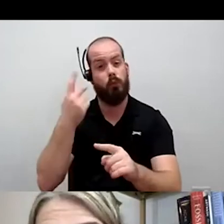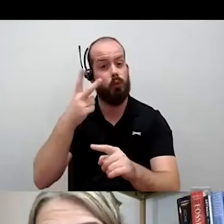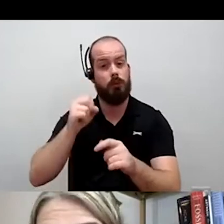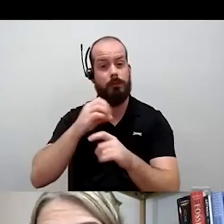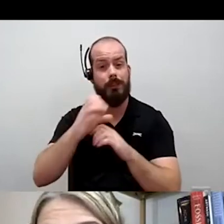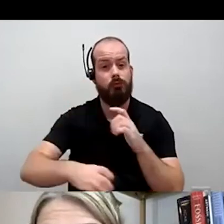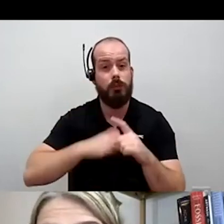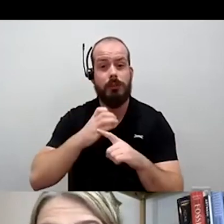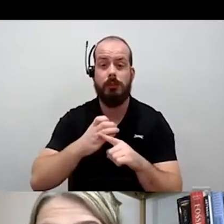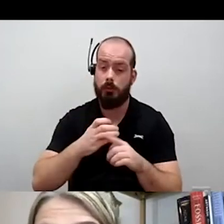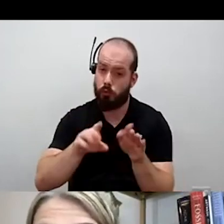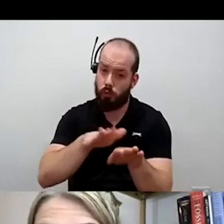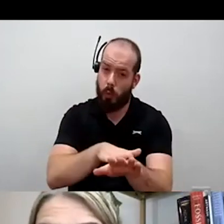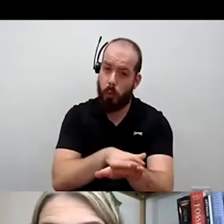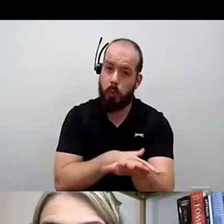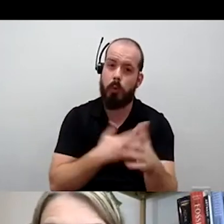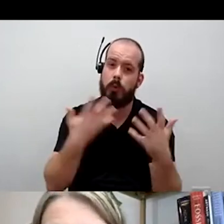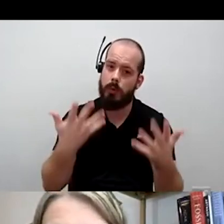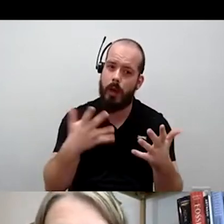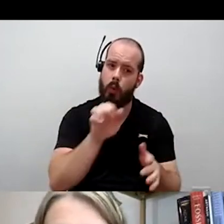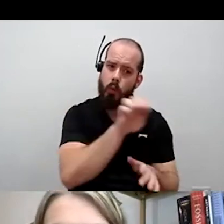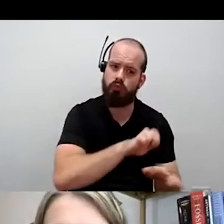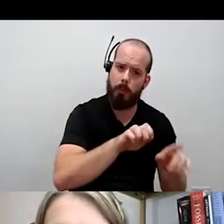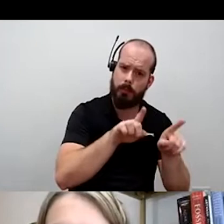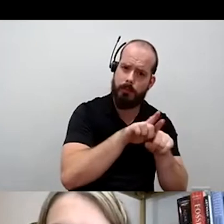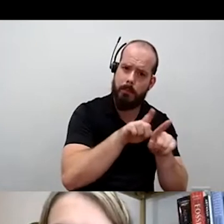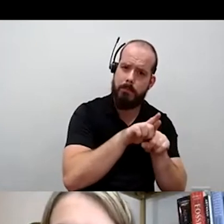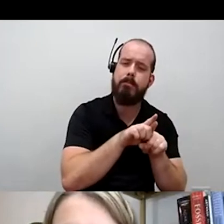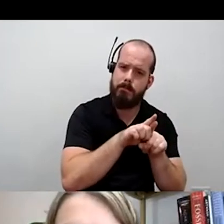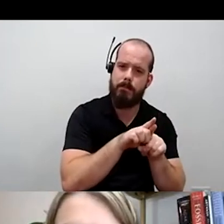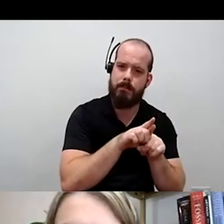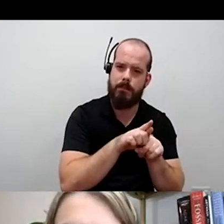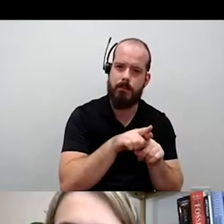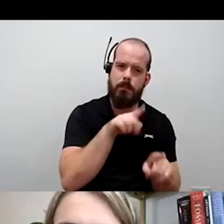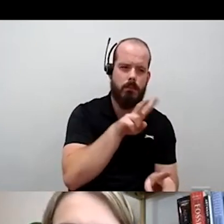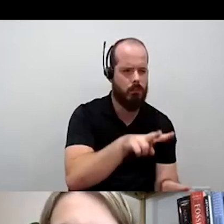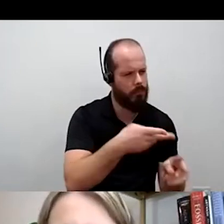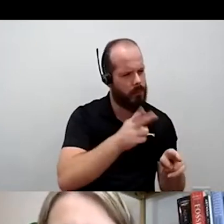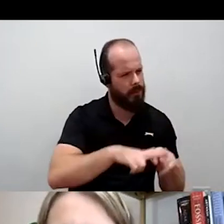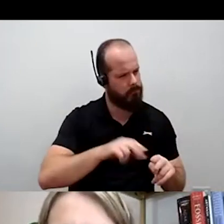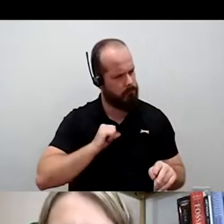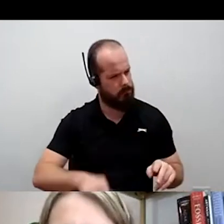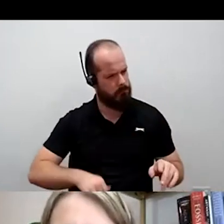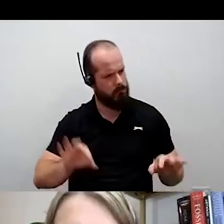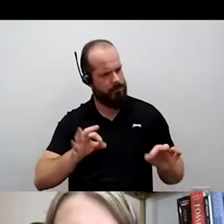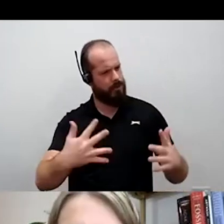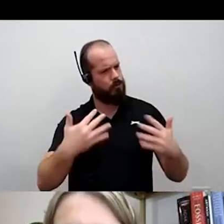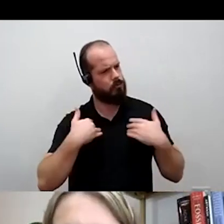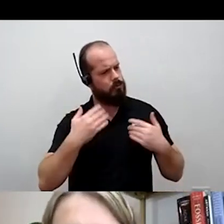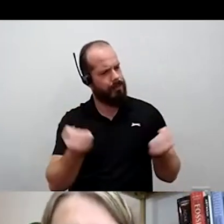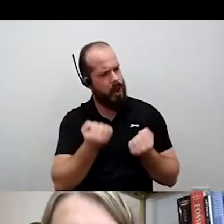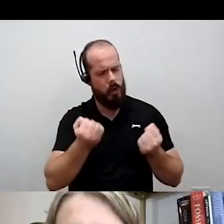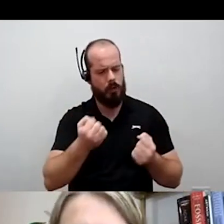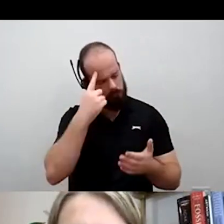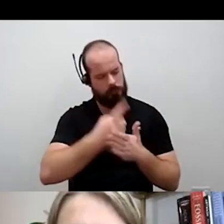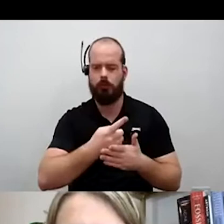you first said at the beginning of ones in Europe, saying, right, if you're not going to electrify the countryside, we'll do it for us. I could see that working in a different model